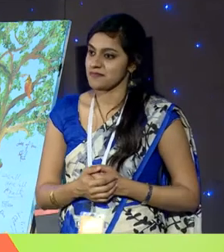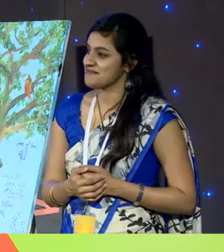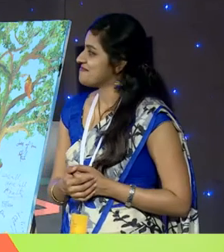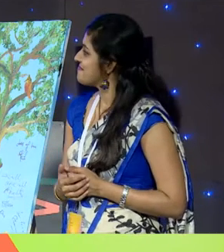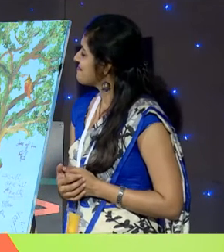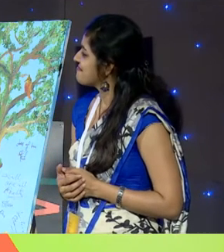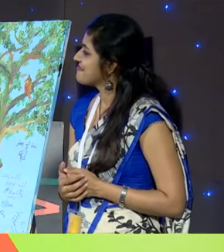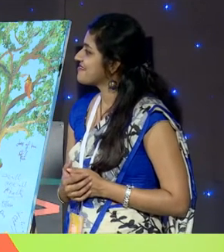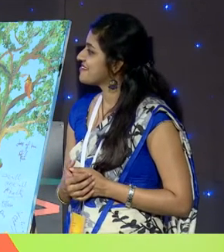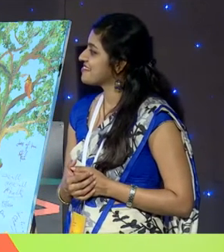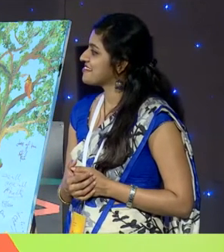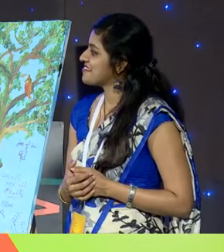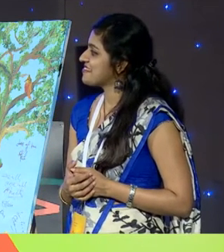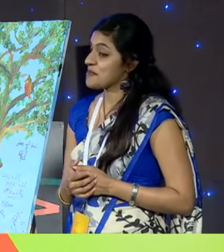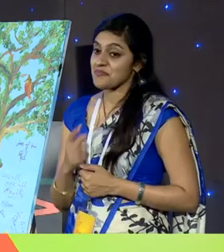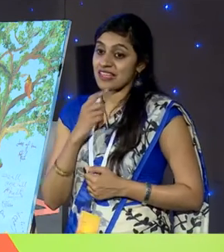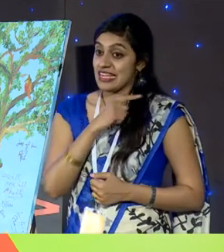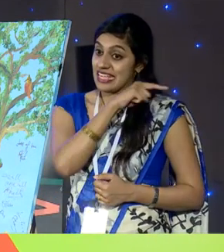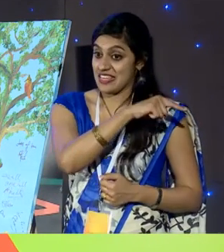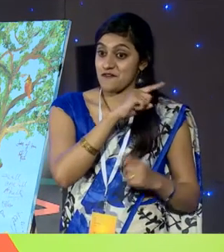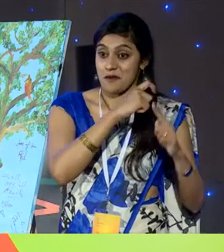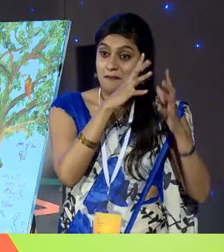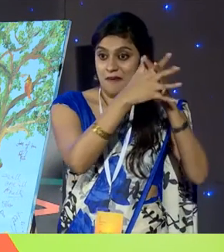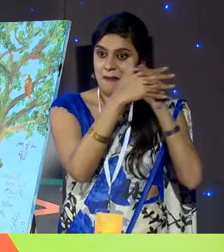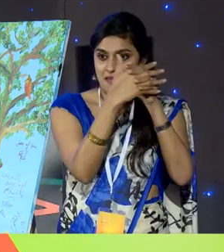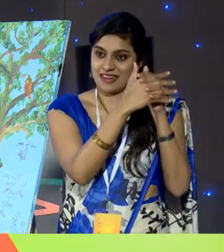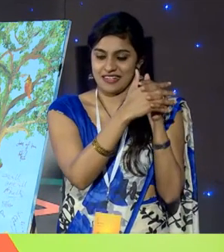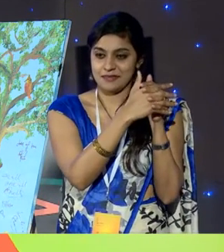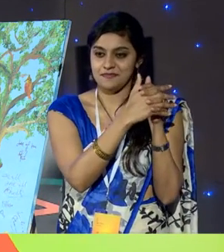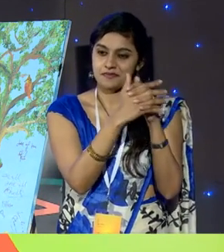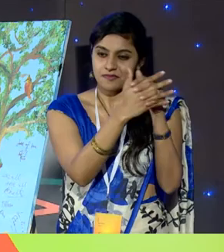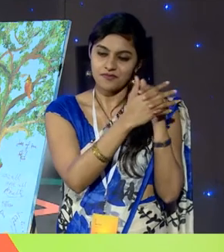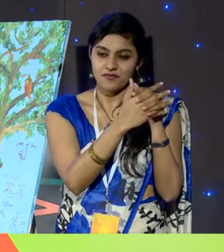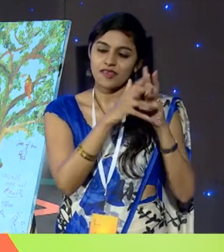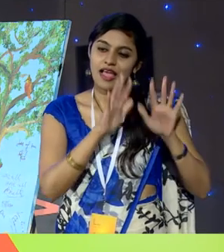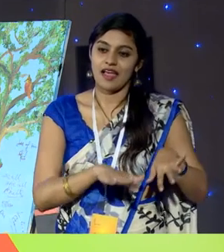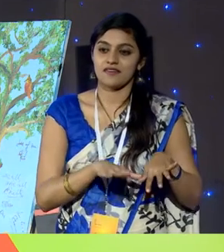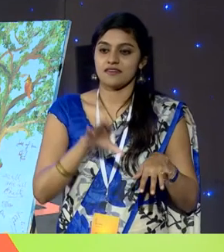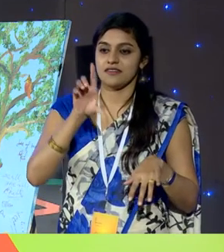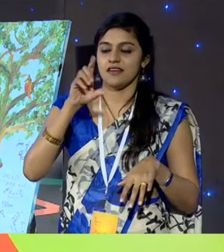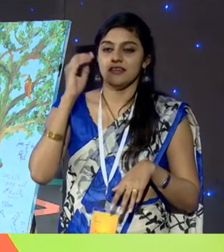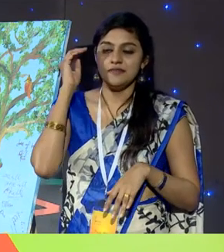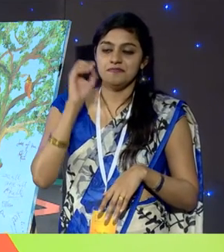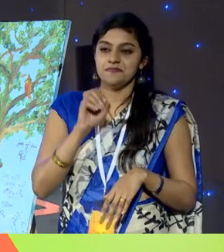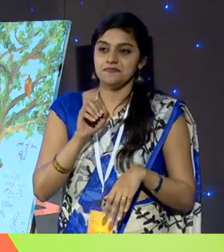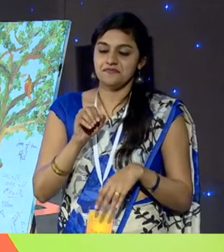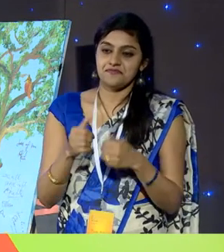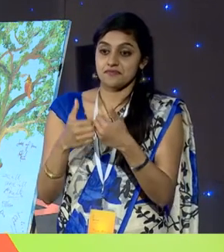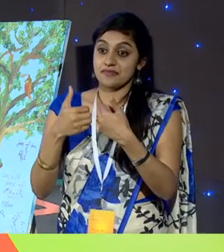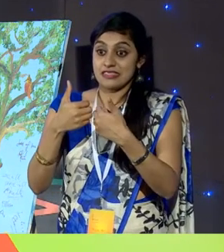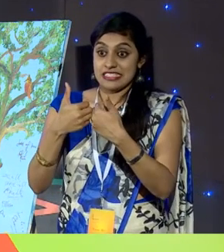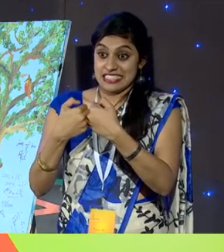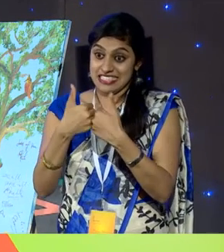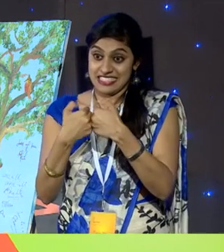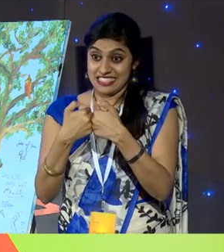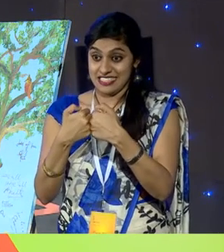States. You know, a group of 15 people sitting in different tables spread out in a room, and there are a group of people who walk in